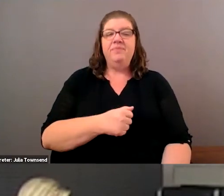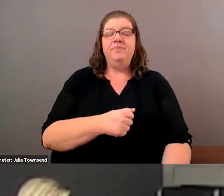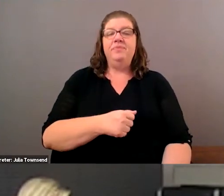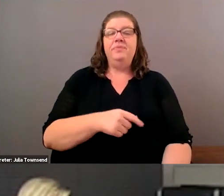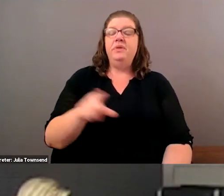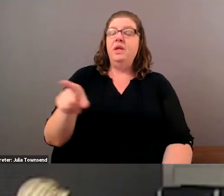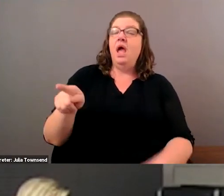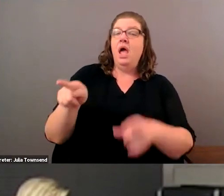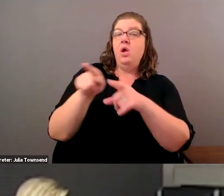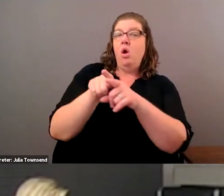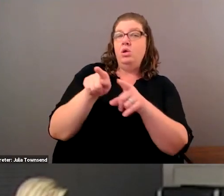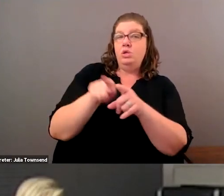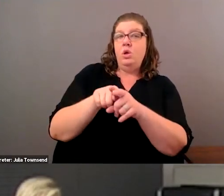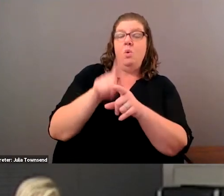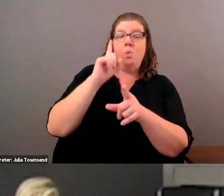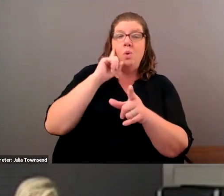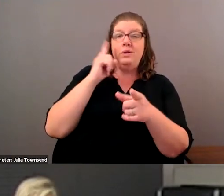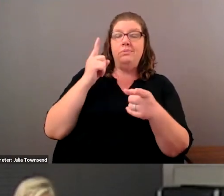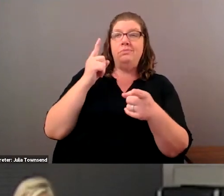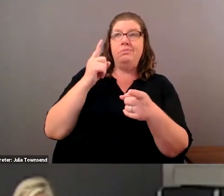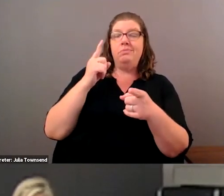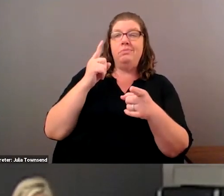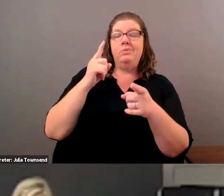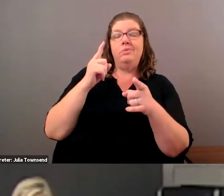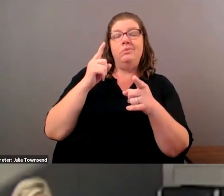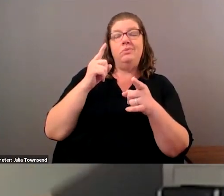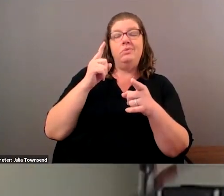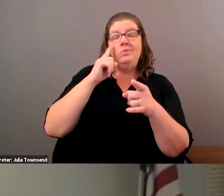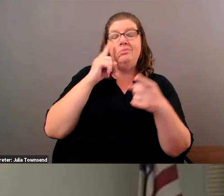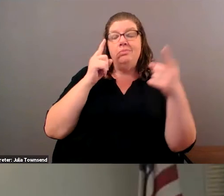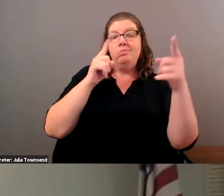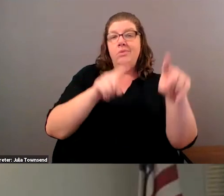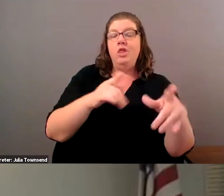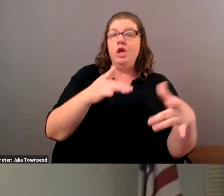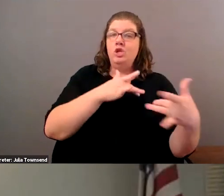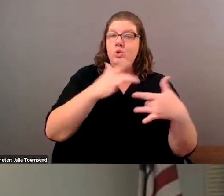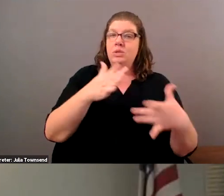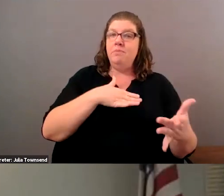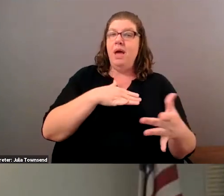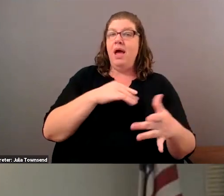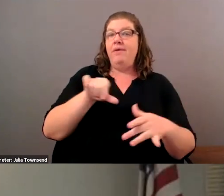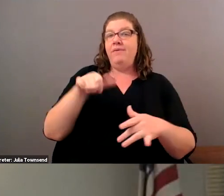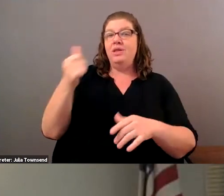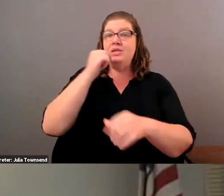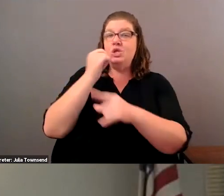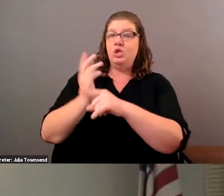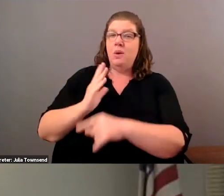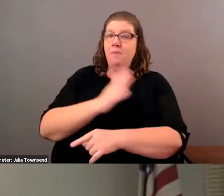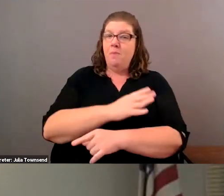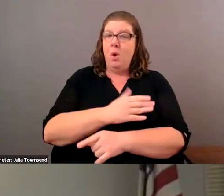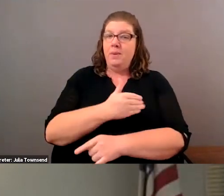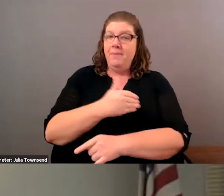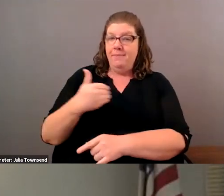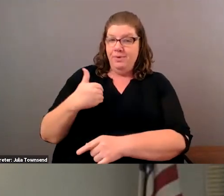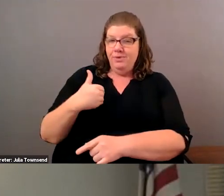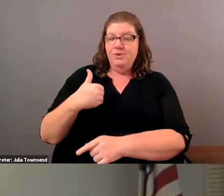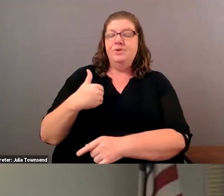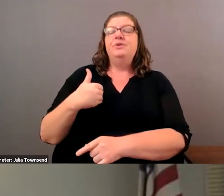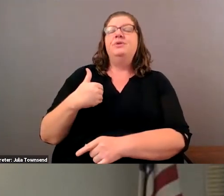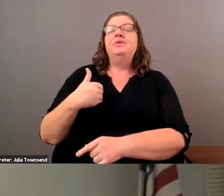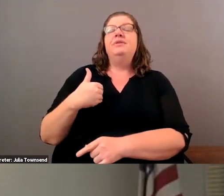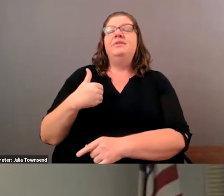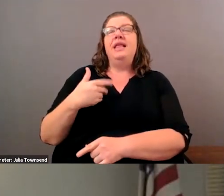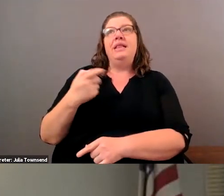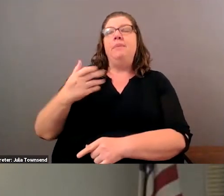I also want to, echo the concerns of my fellow sister board members. Sorry, it's already a little bit